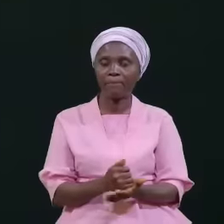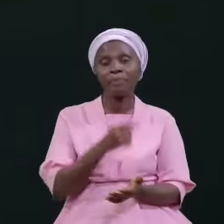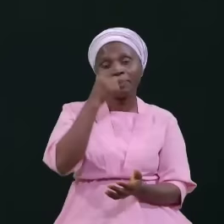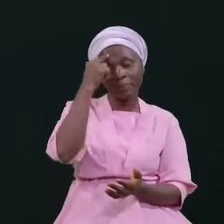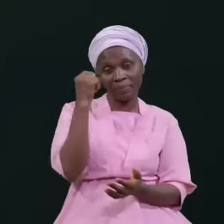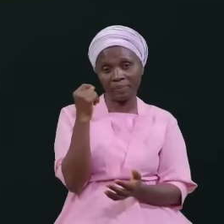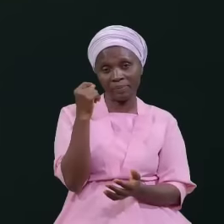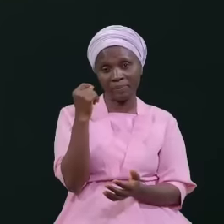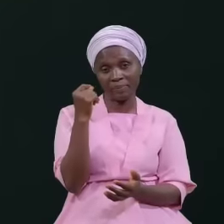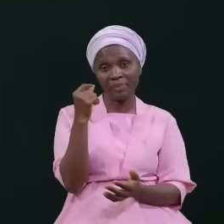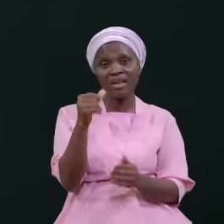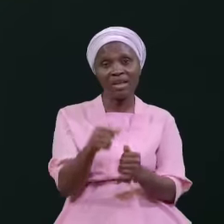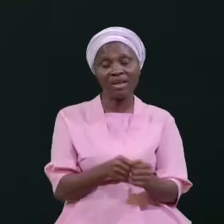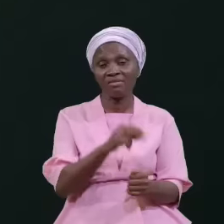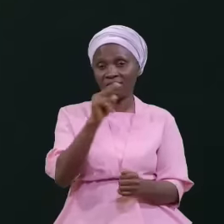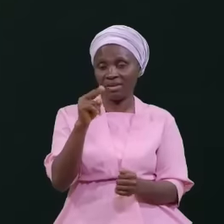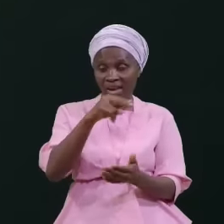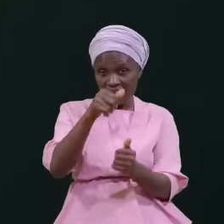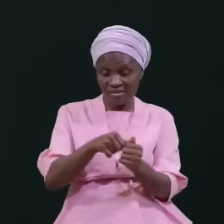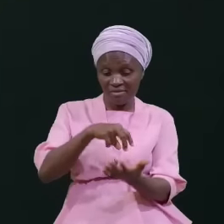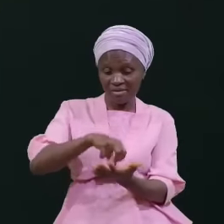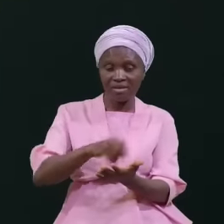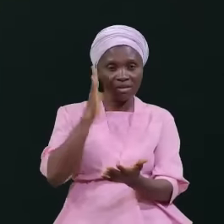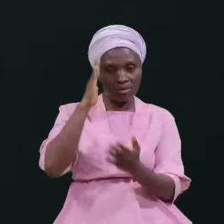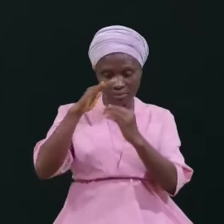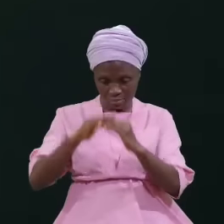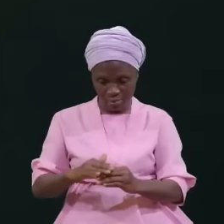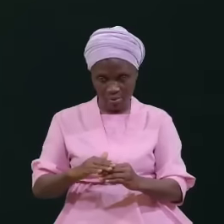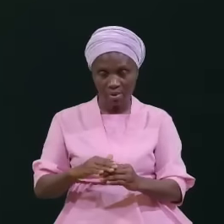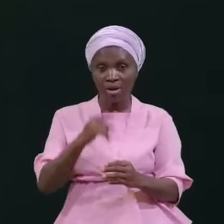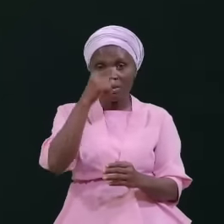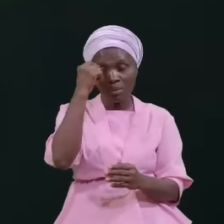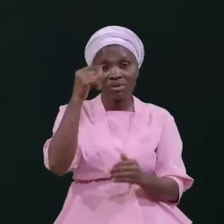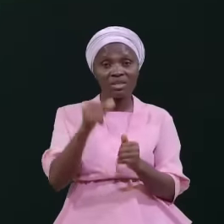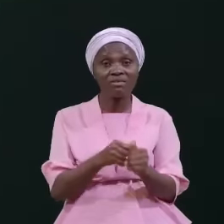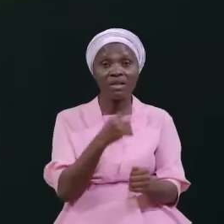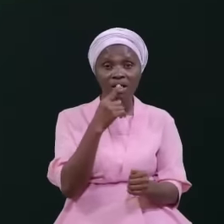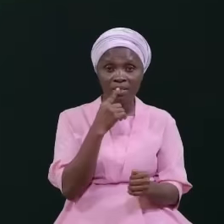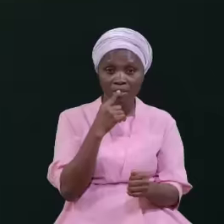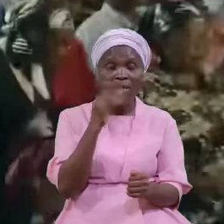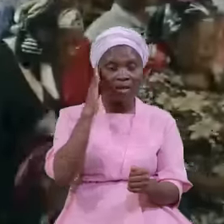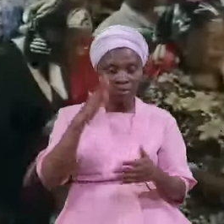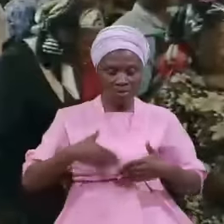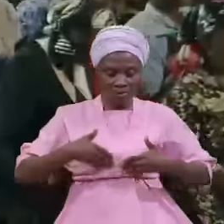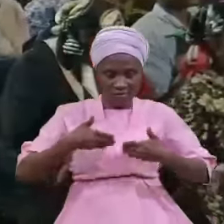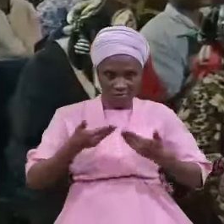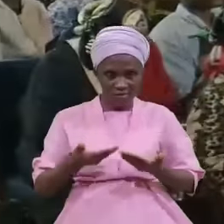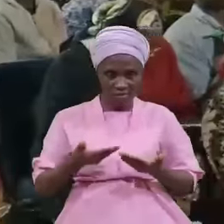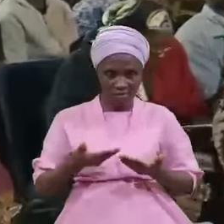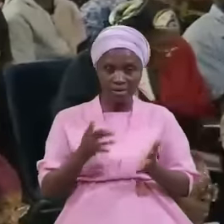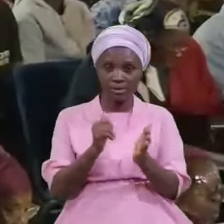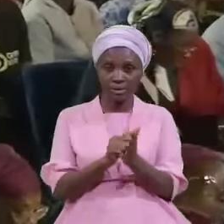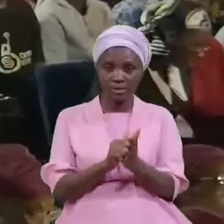knee shall bow, because every tongue shall confess that Jesus